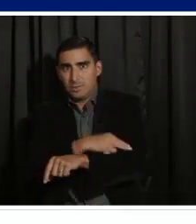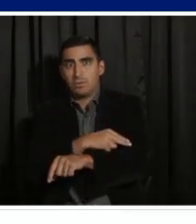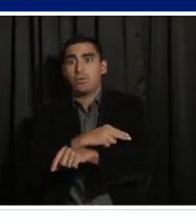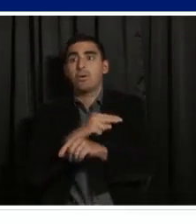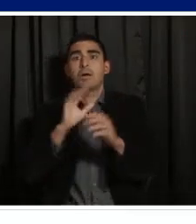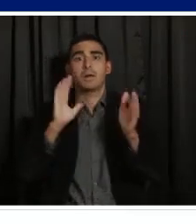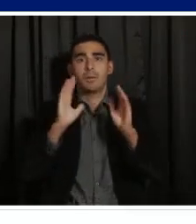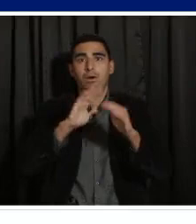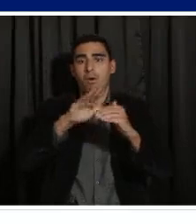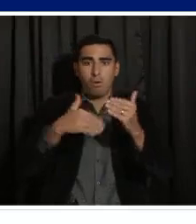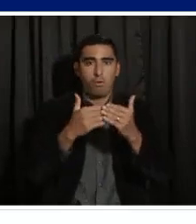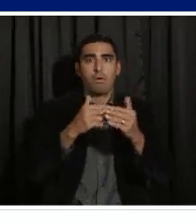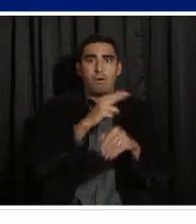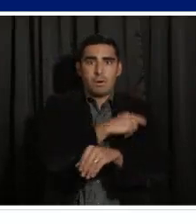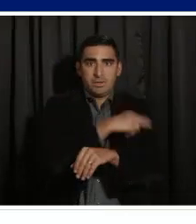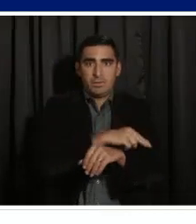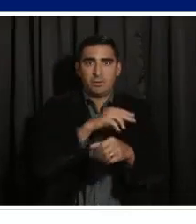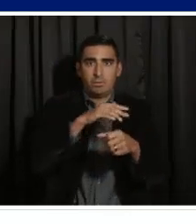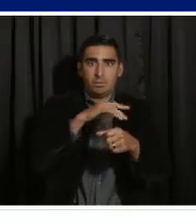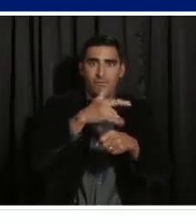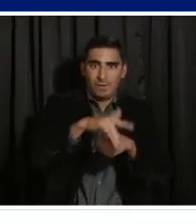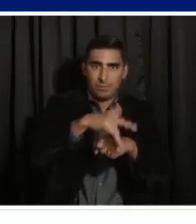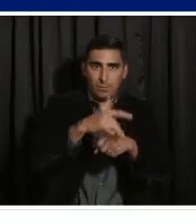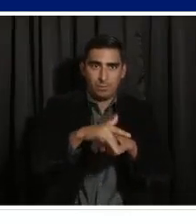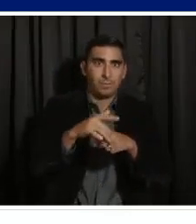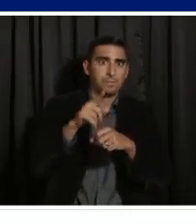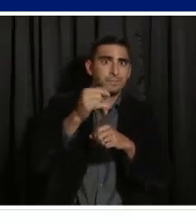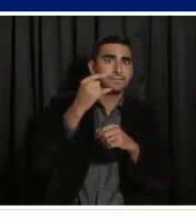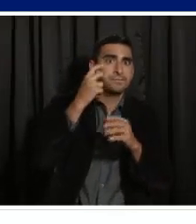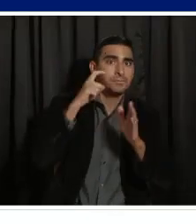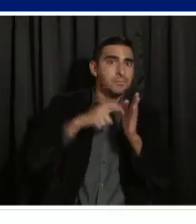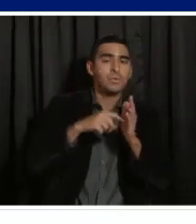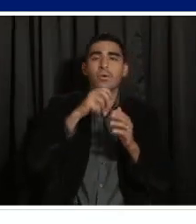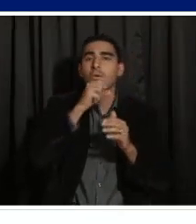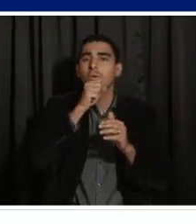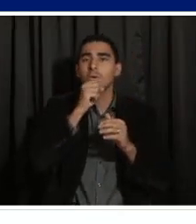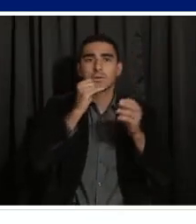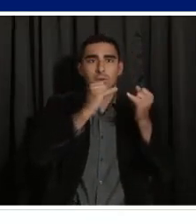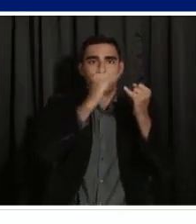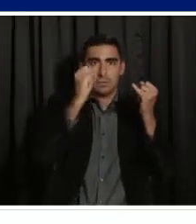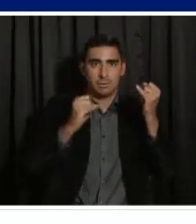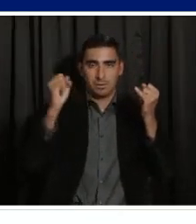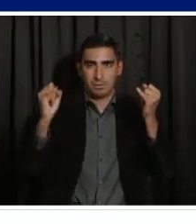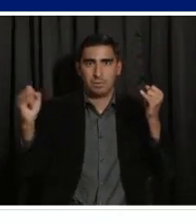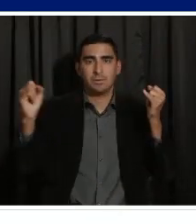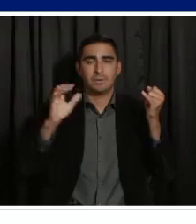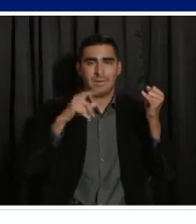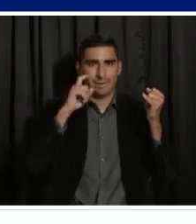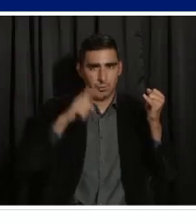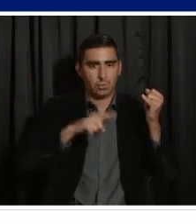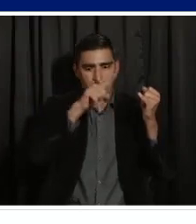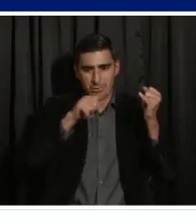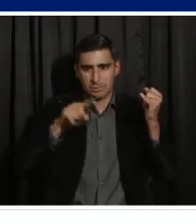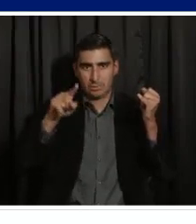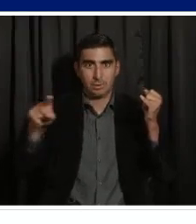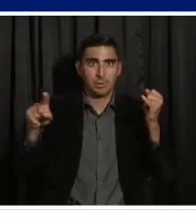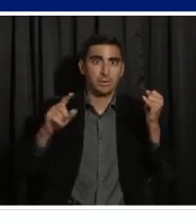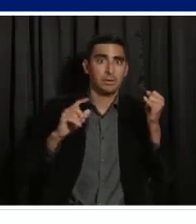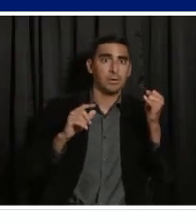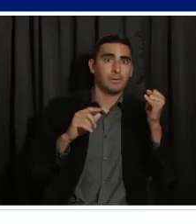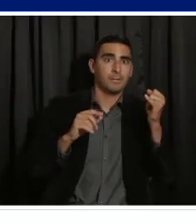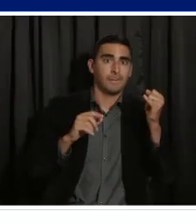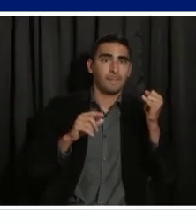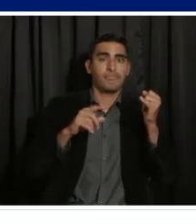this trend line, which is in orange, versus the bar graph, which is in blue, is our waves of